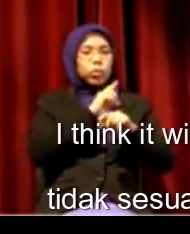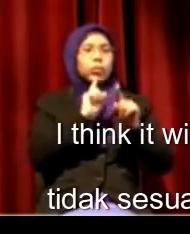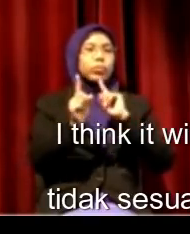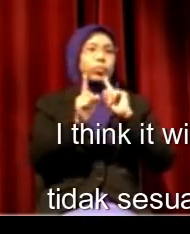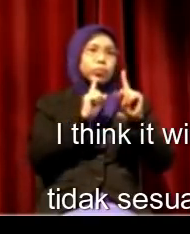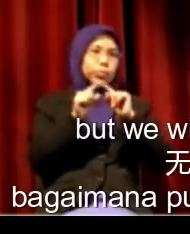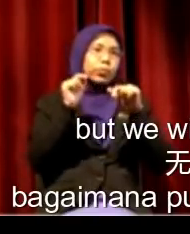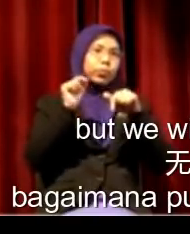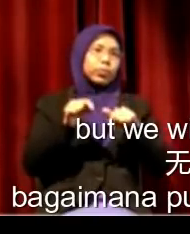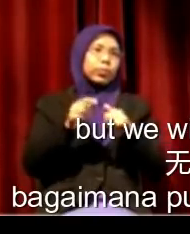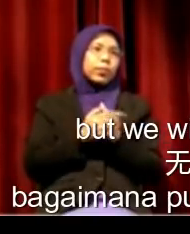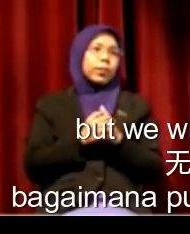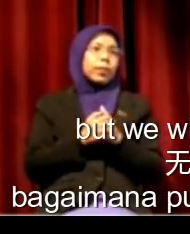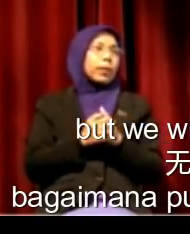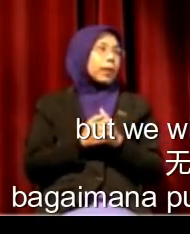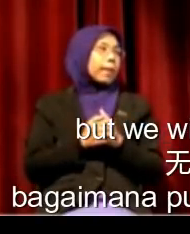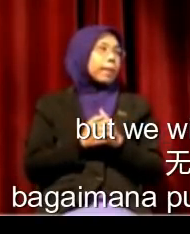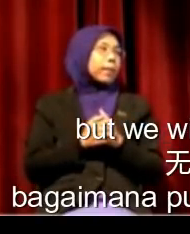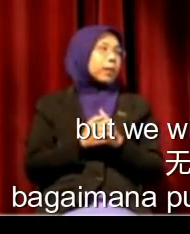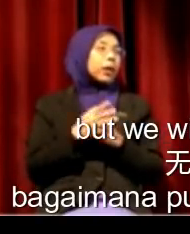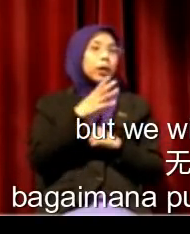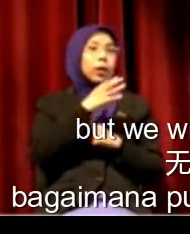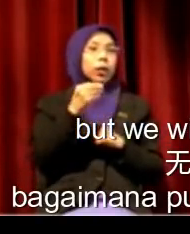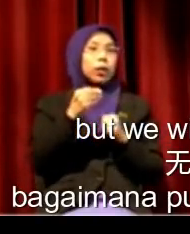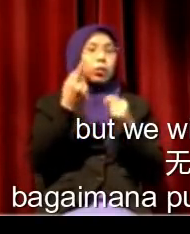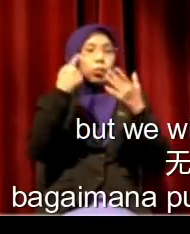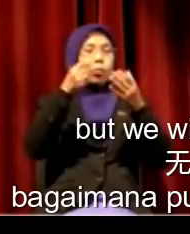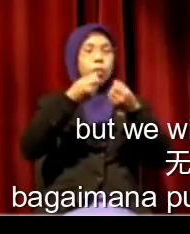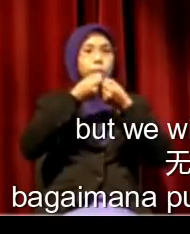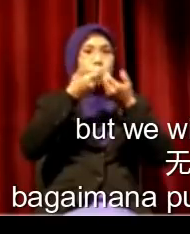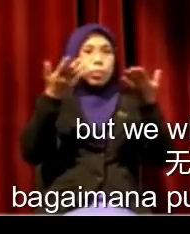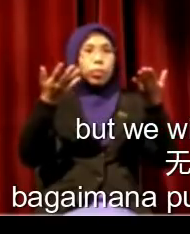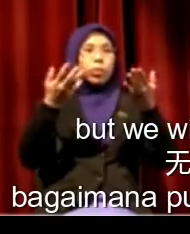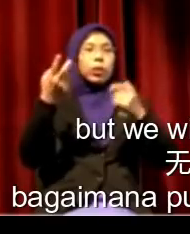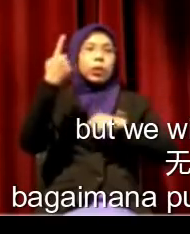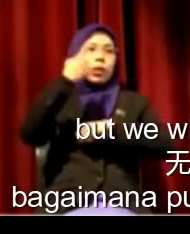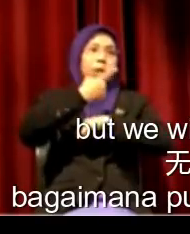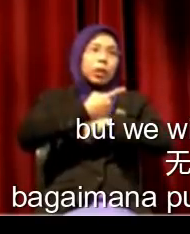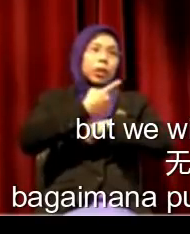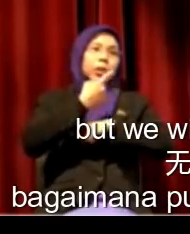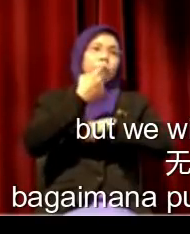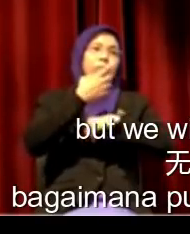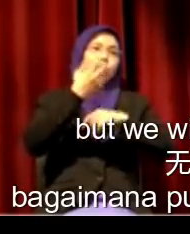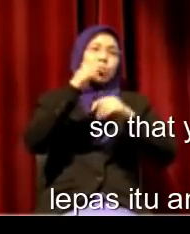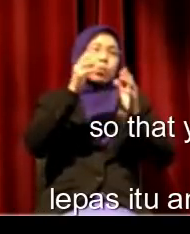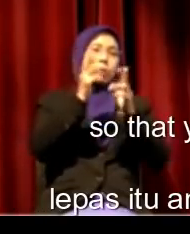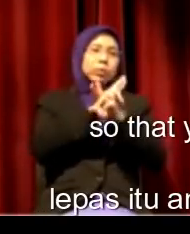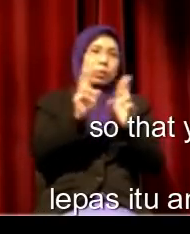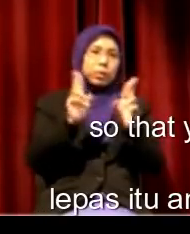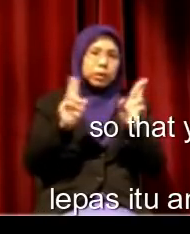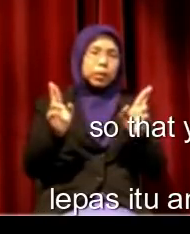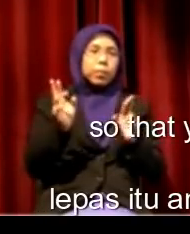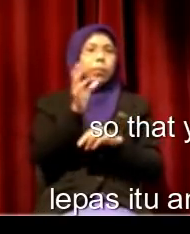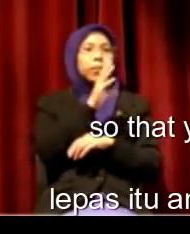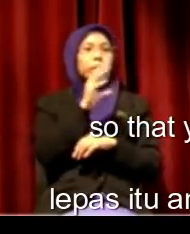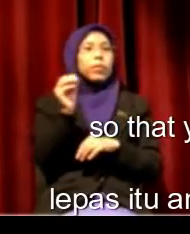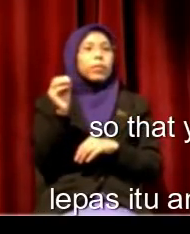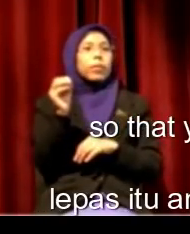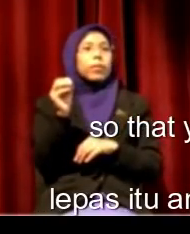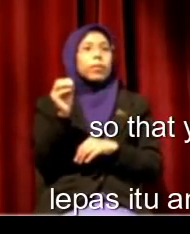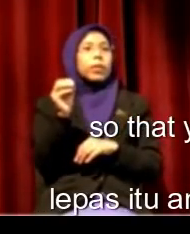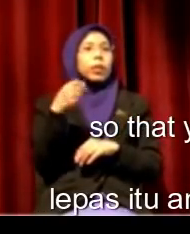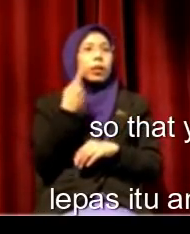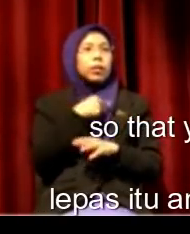technical issues. But we will issue a statement in a day or two. It is already prepared so that we